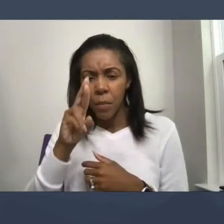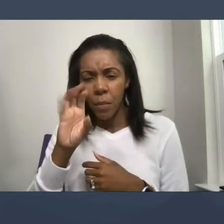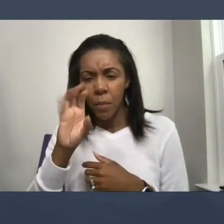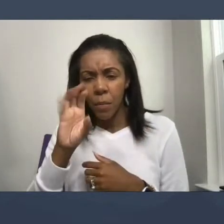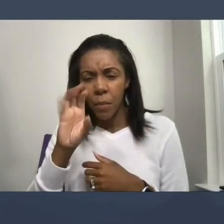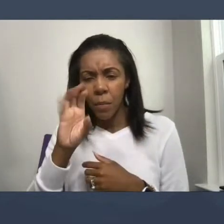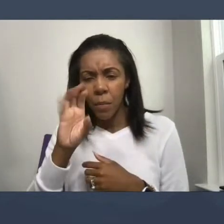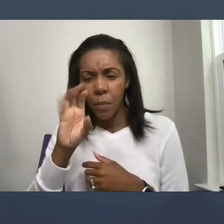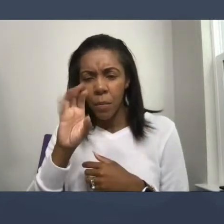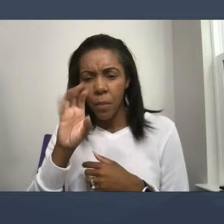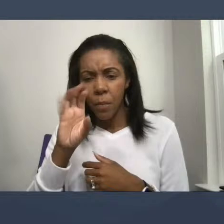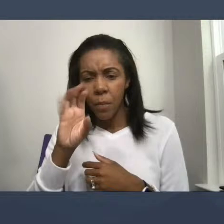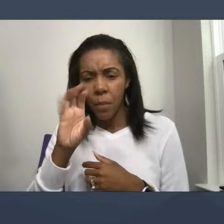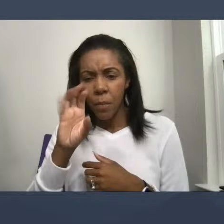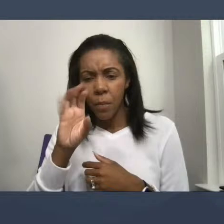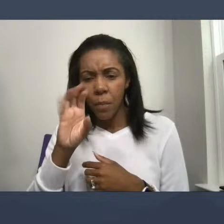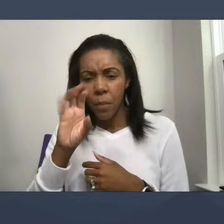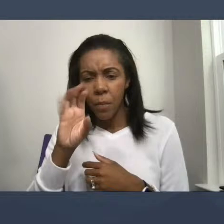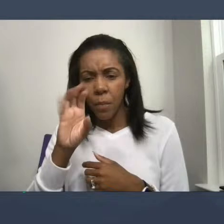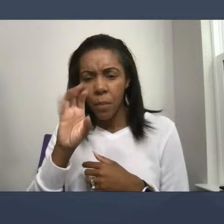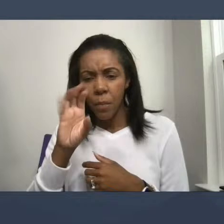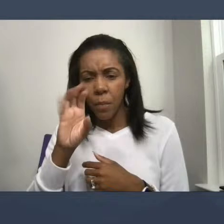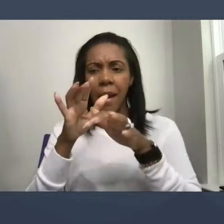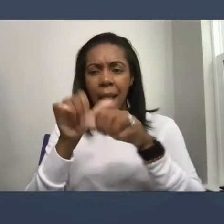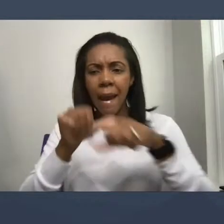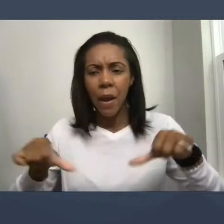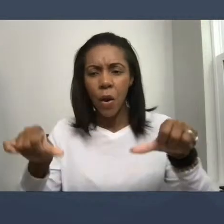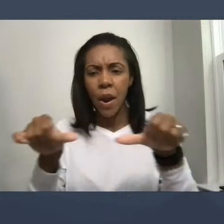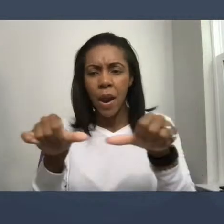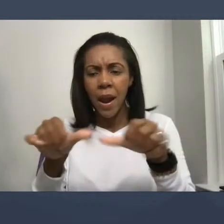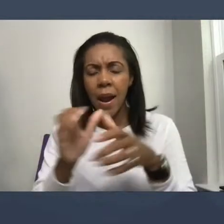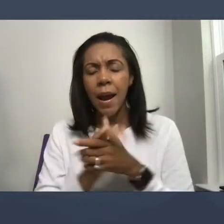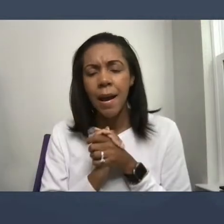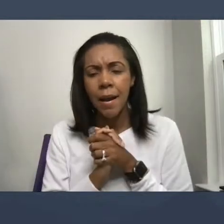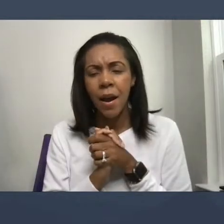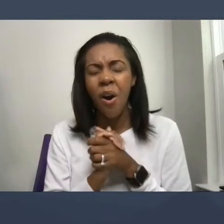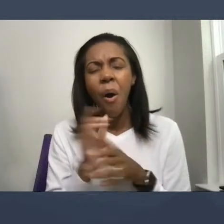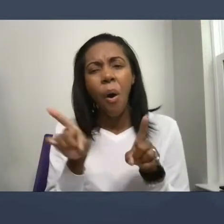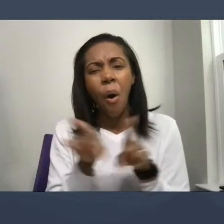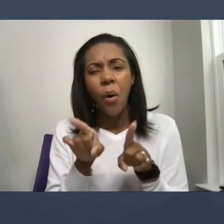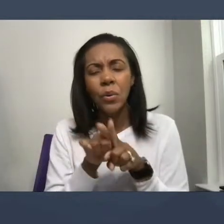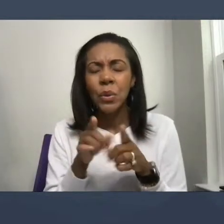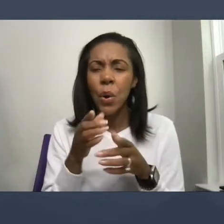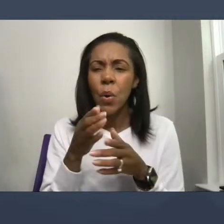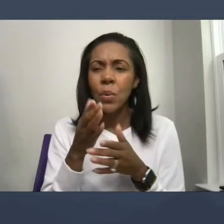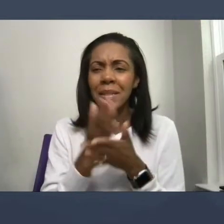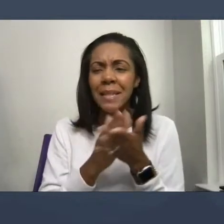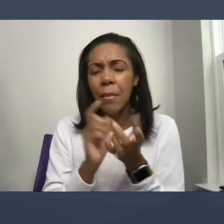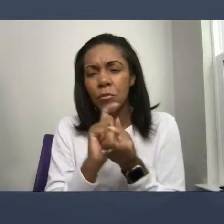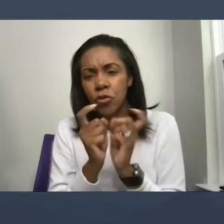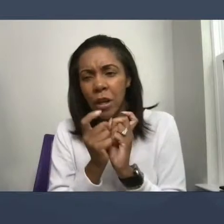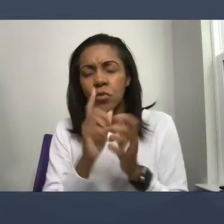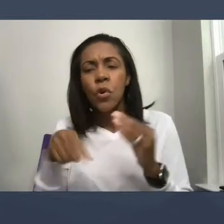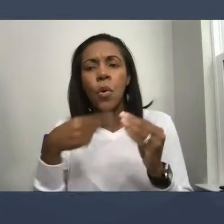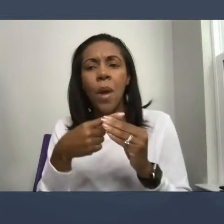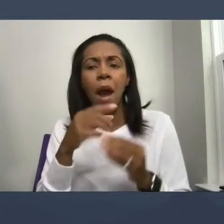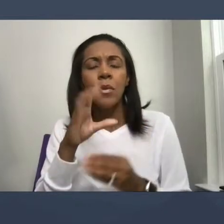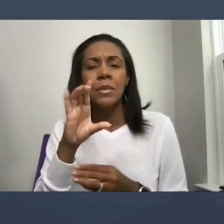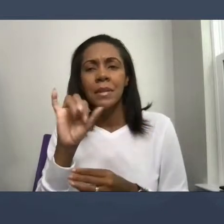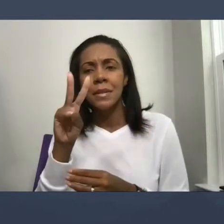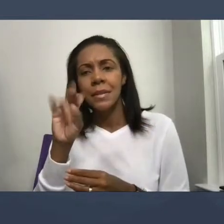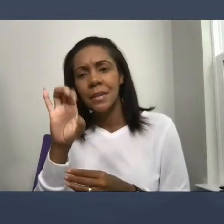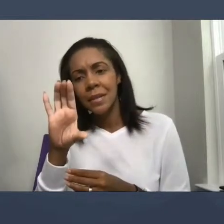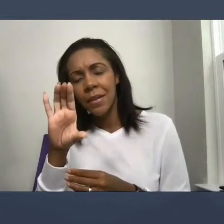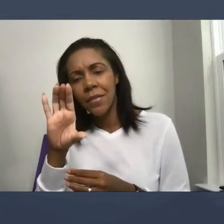and that food truck area. Also some tweaks around Civic Canopy. Those are the principal